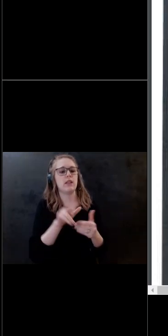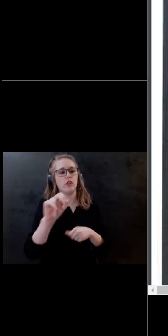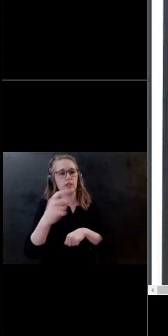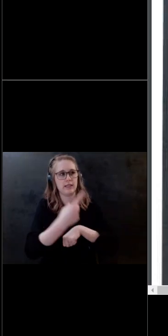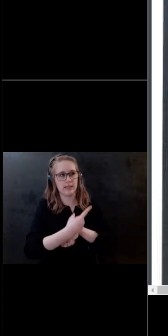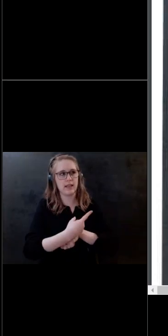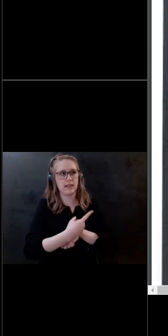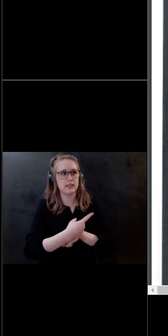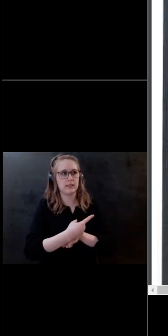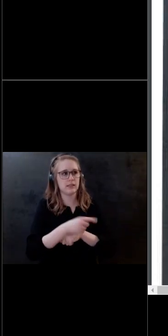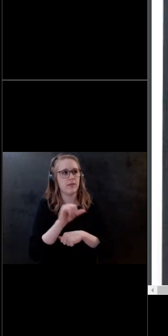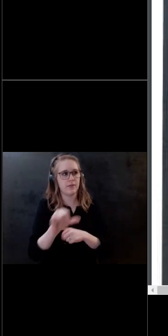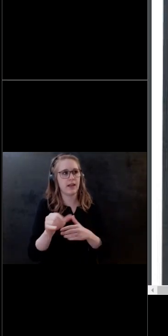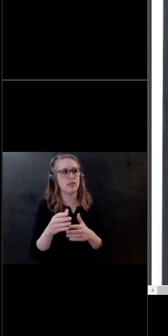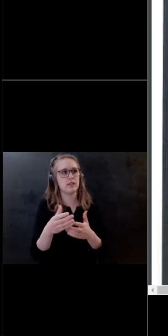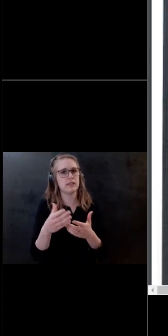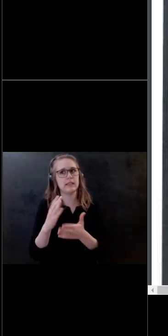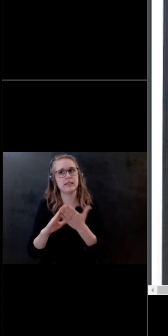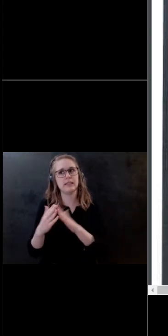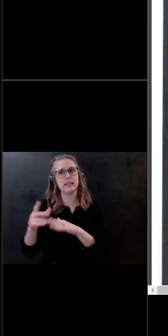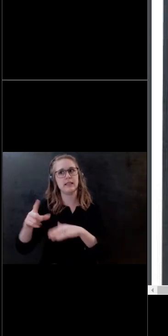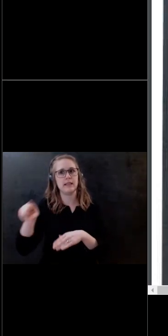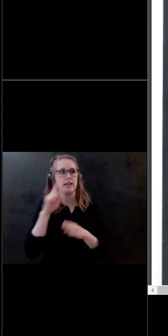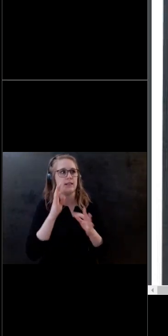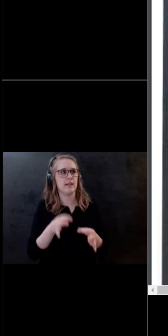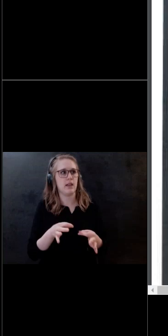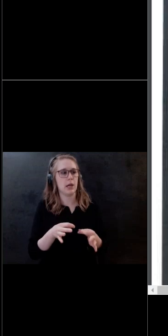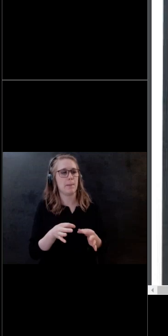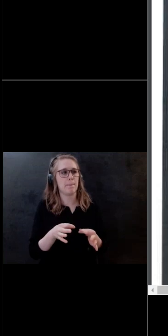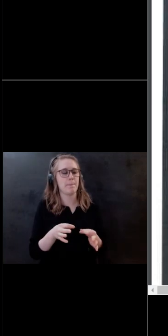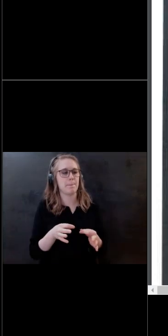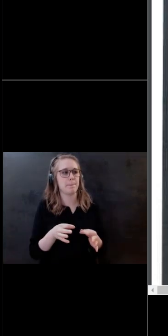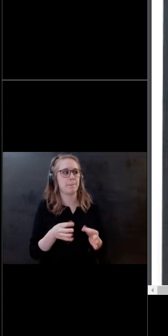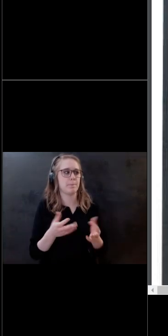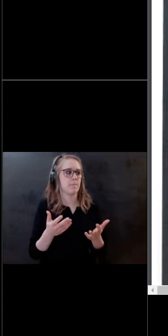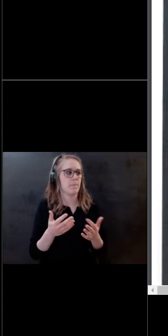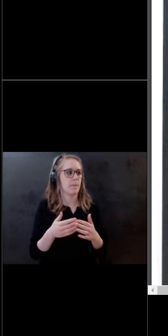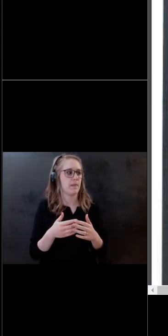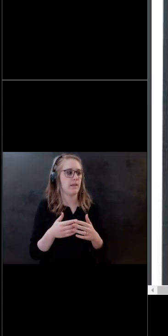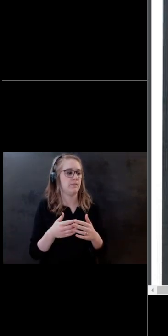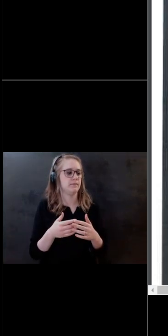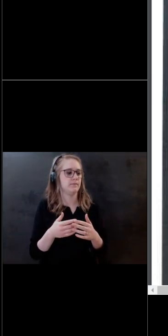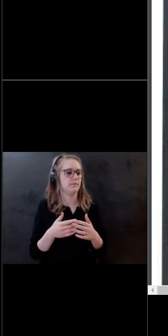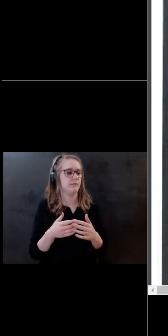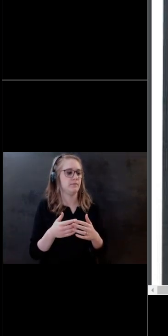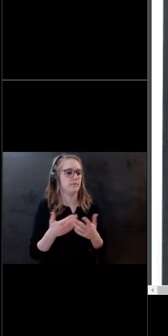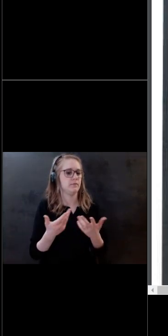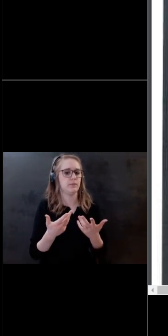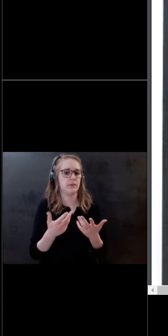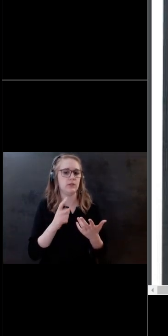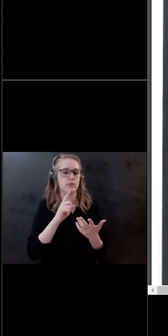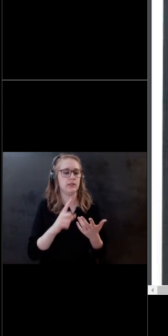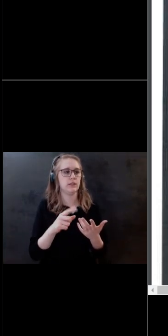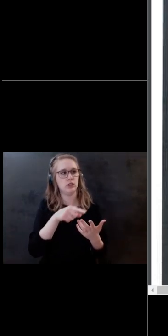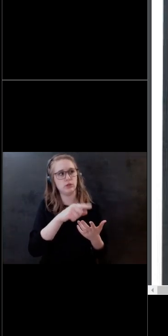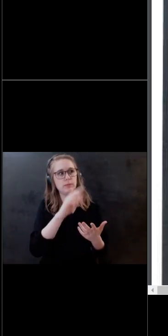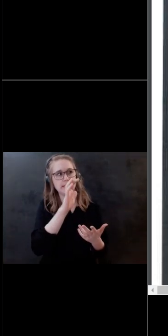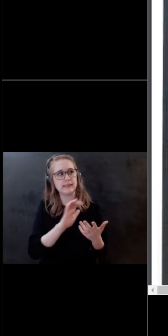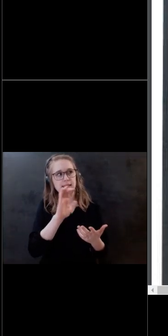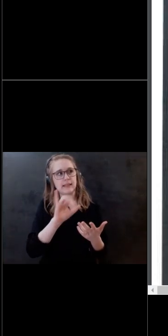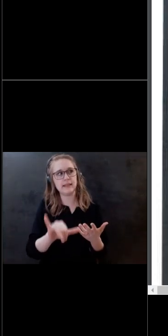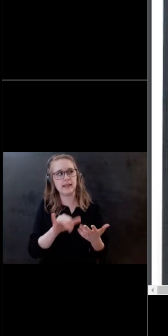would be within the city's hands to determine it would be diligent prosecution of you seeking that administrative approval,